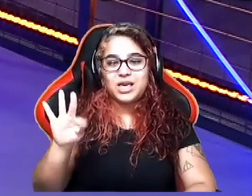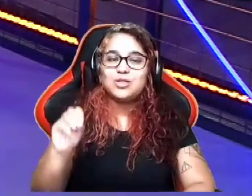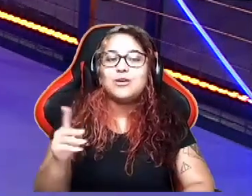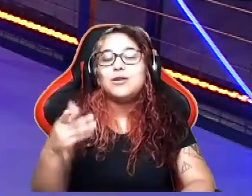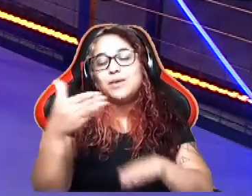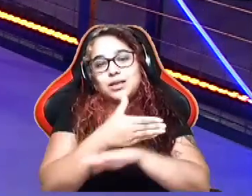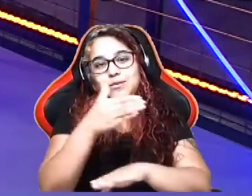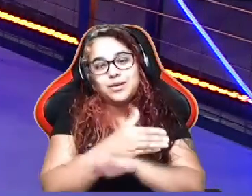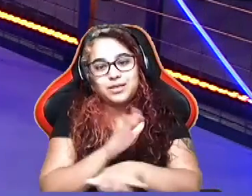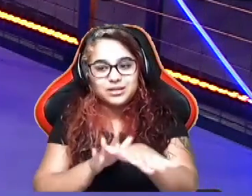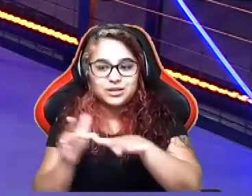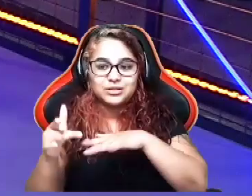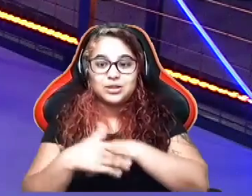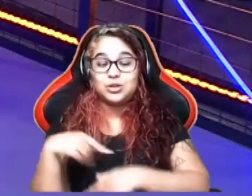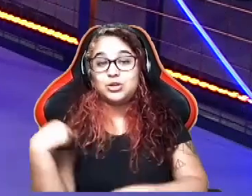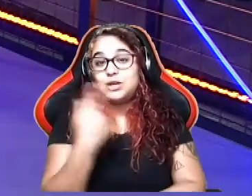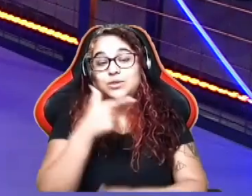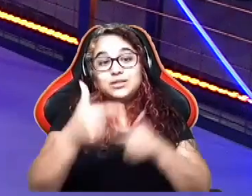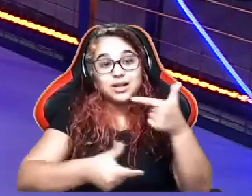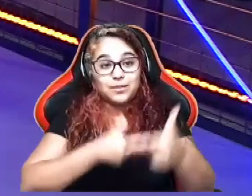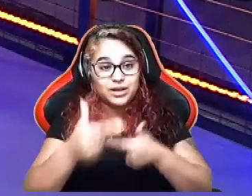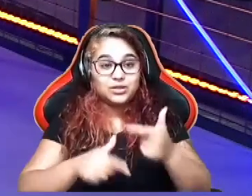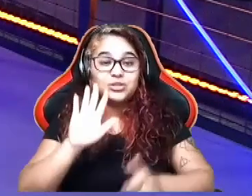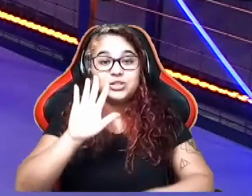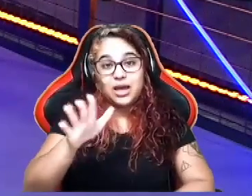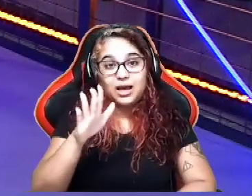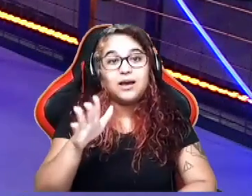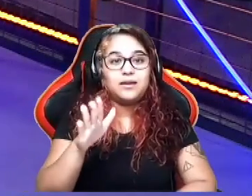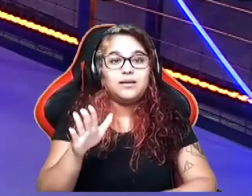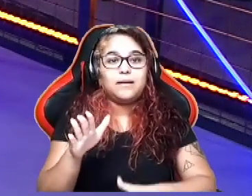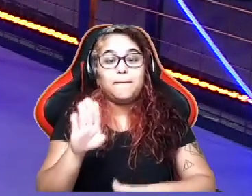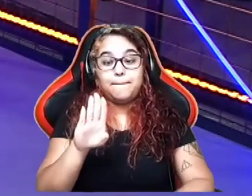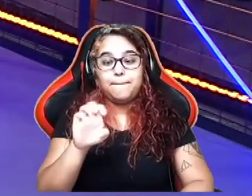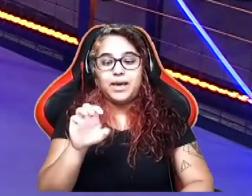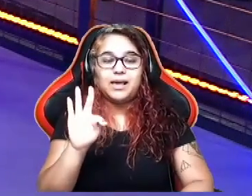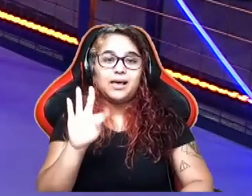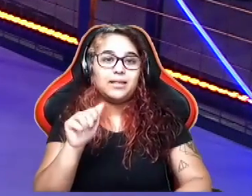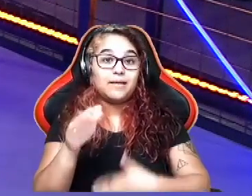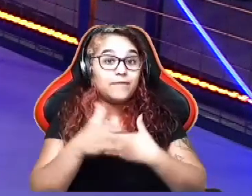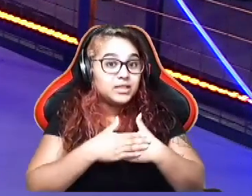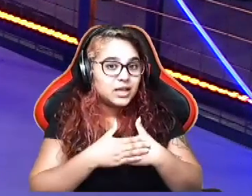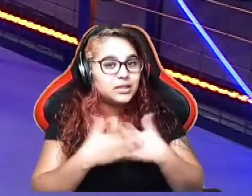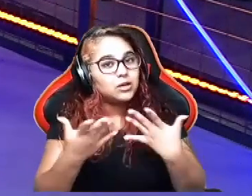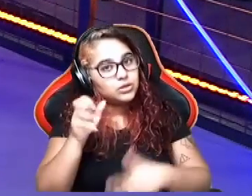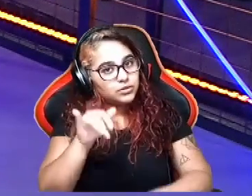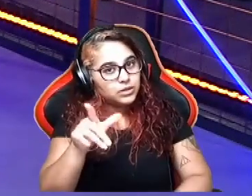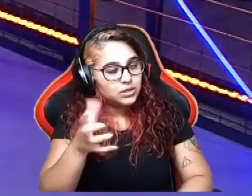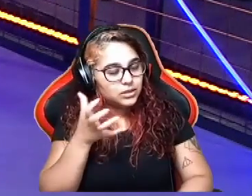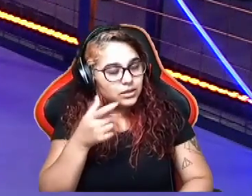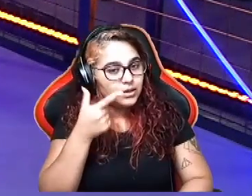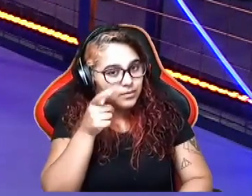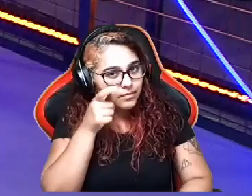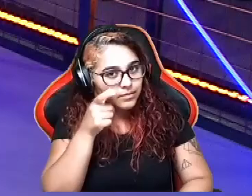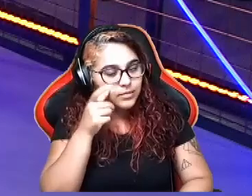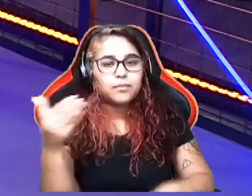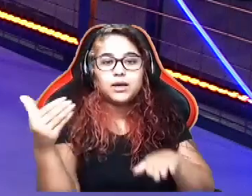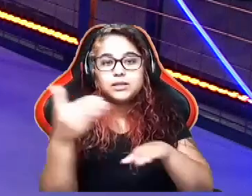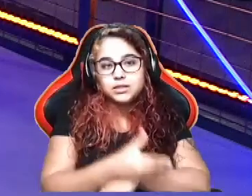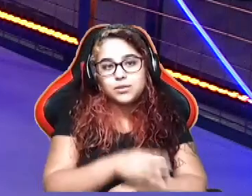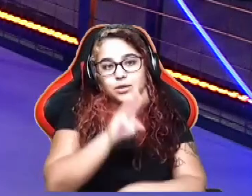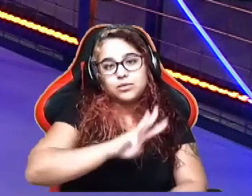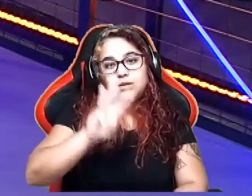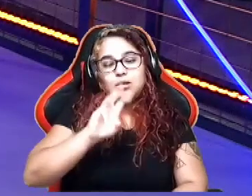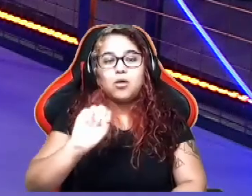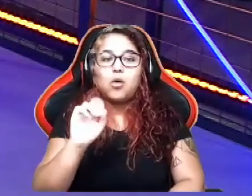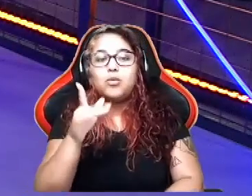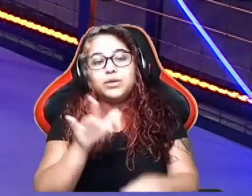then you can find our social media profiles. We are working in a closed beta game. So if you're interested,